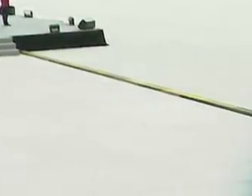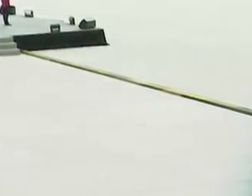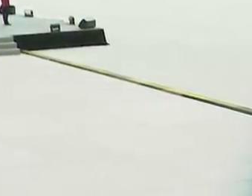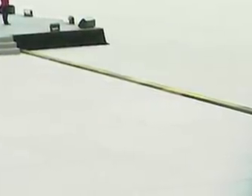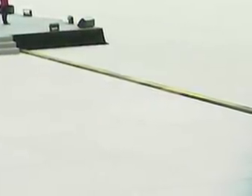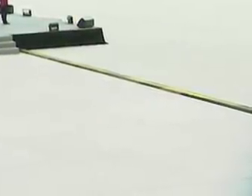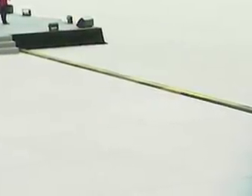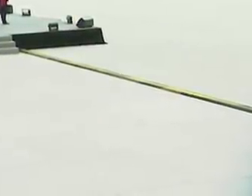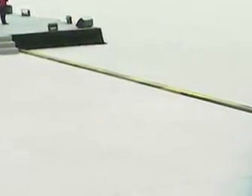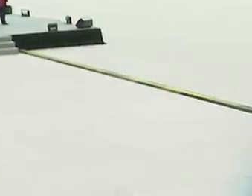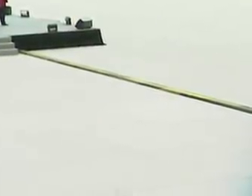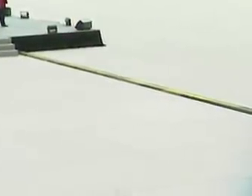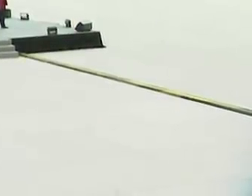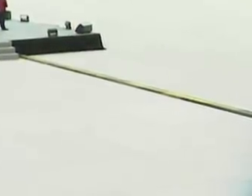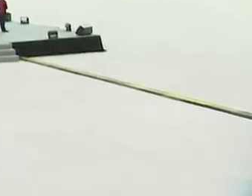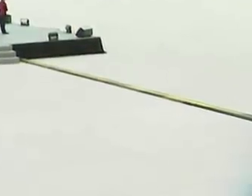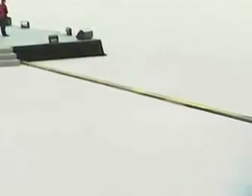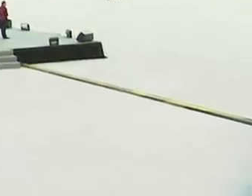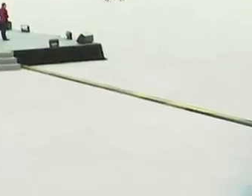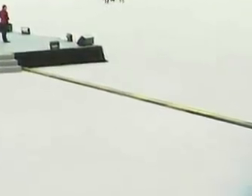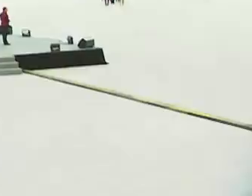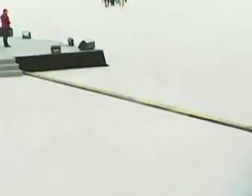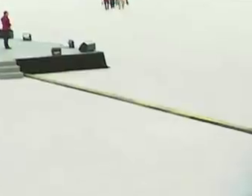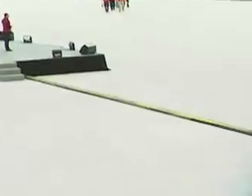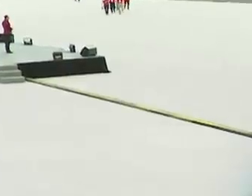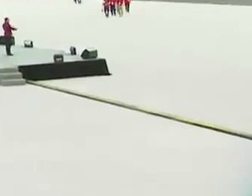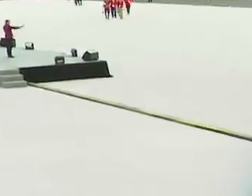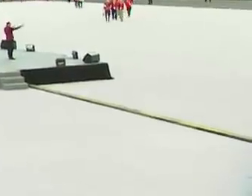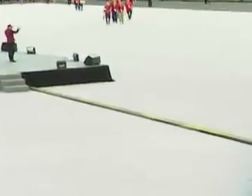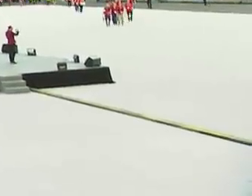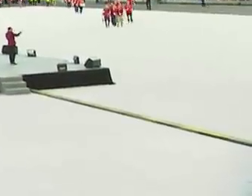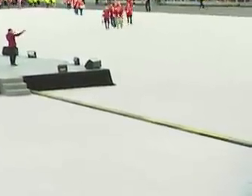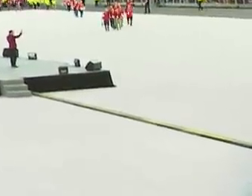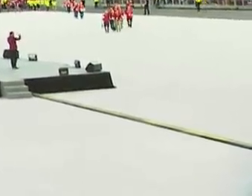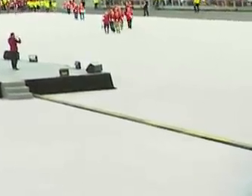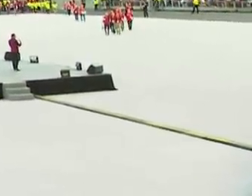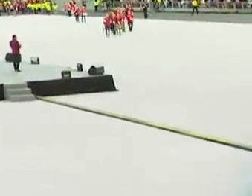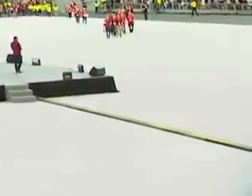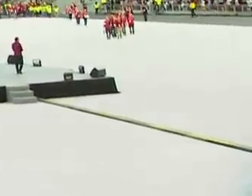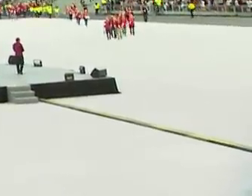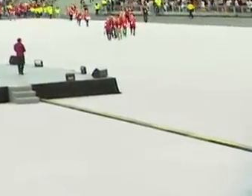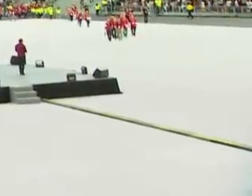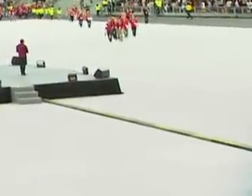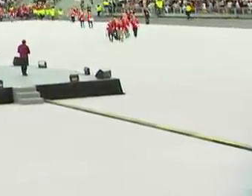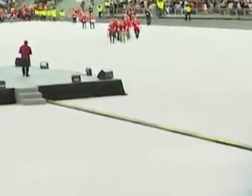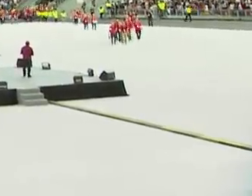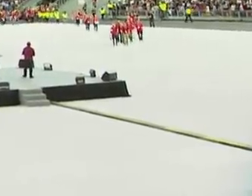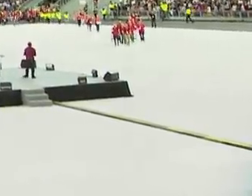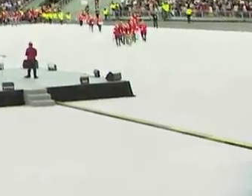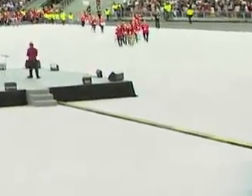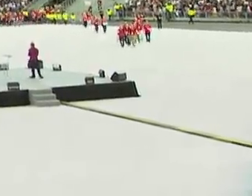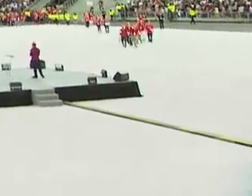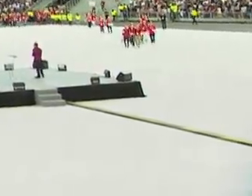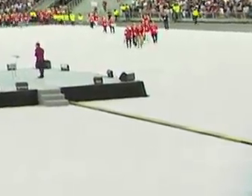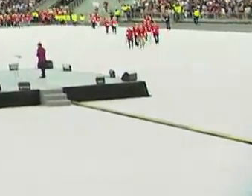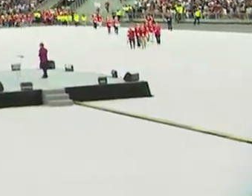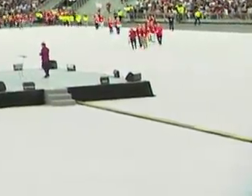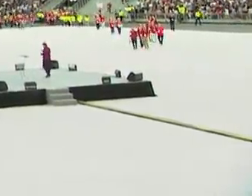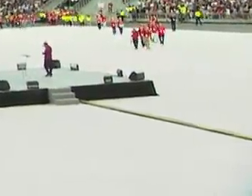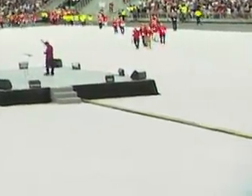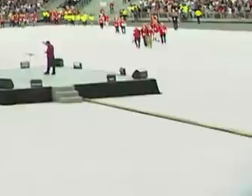precious did that grace appear